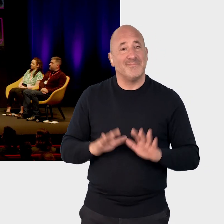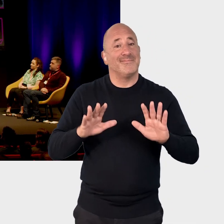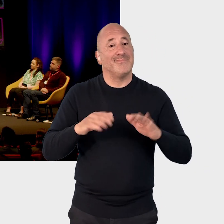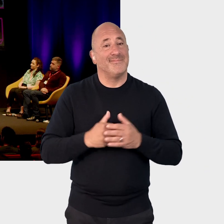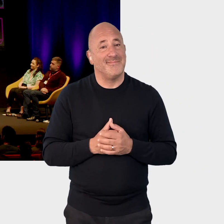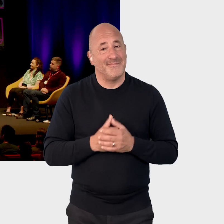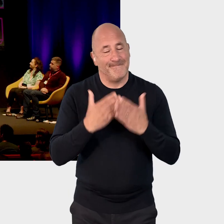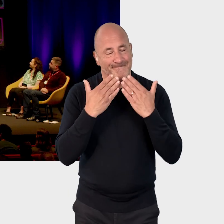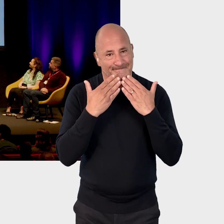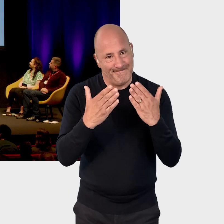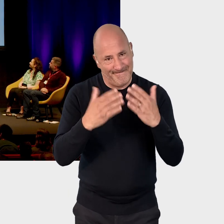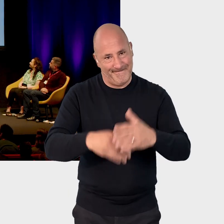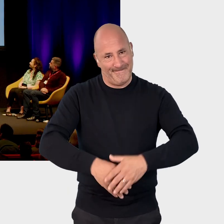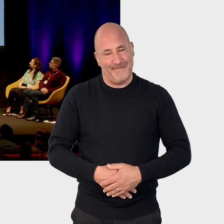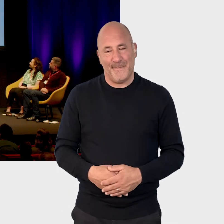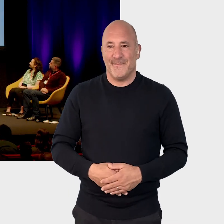been valued.